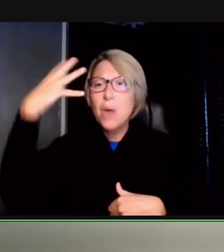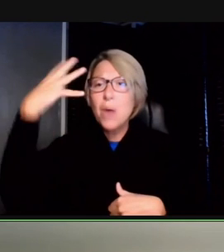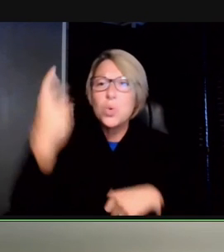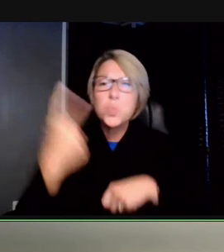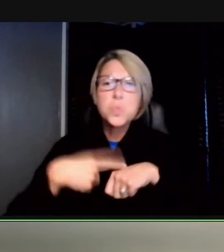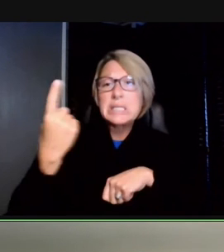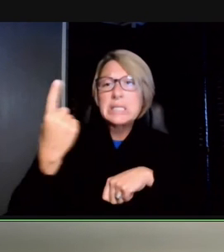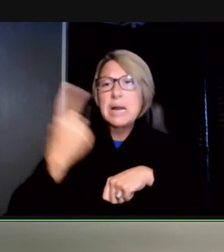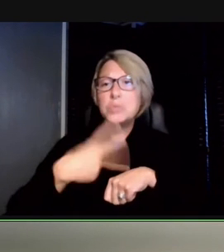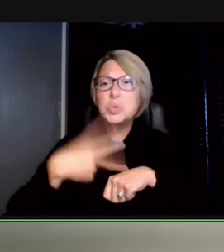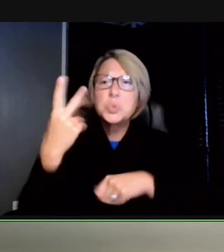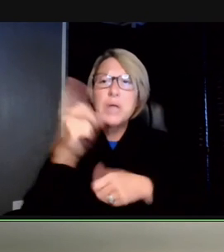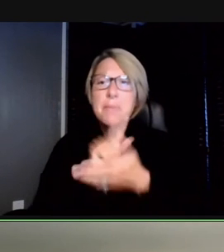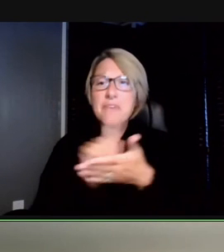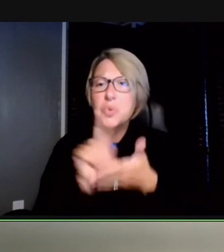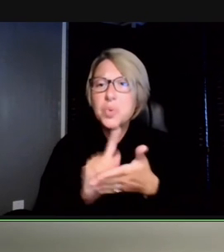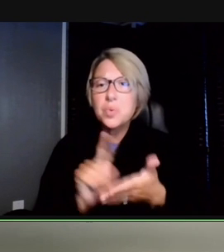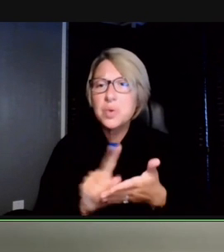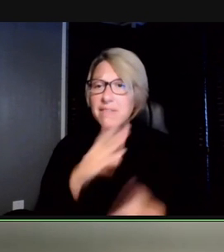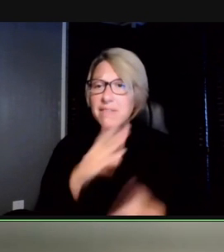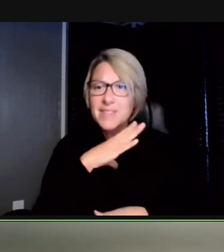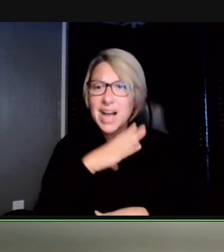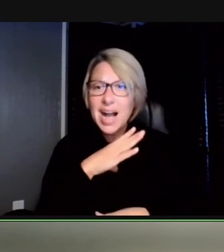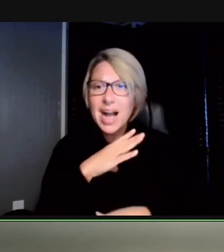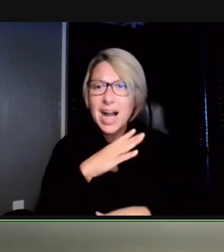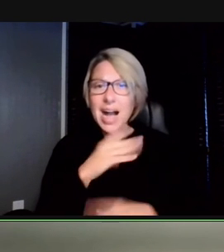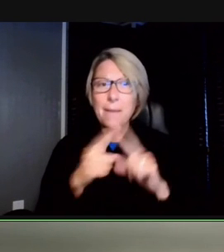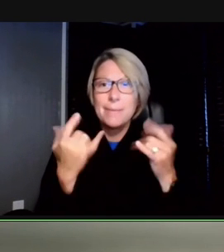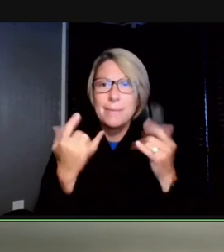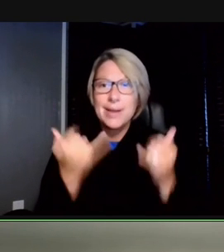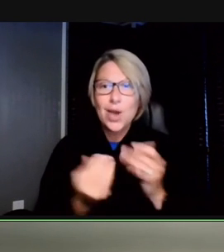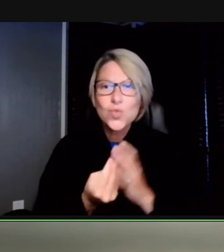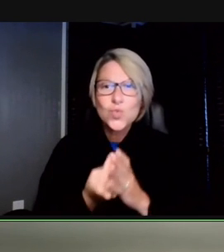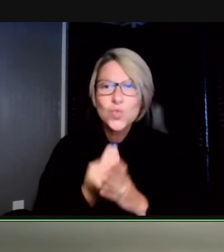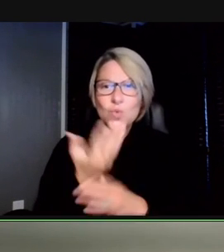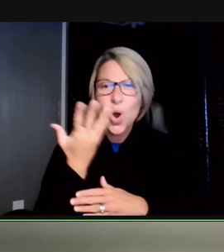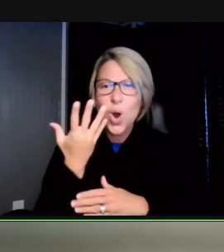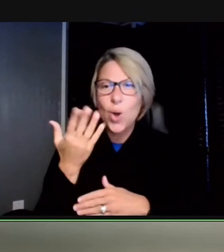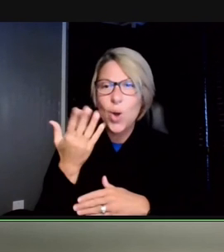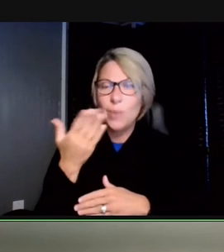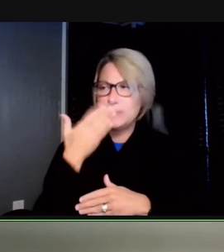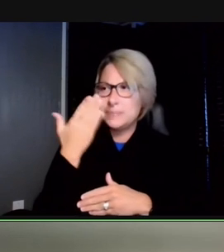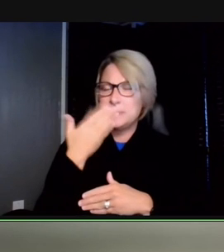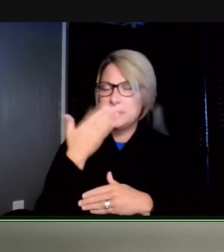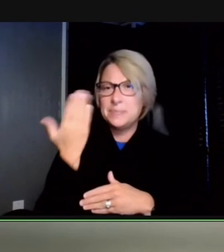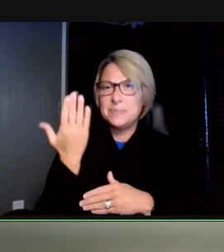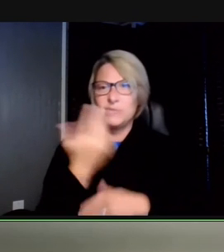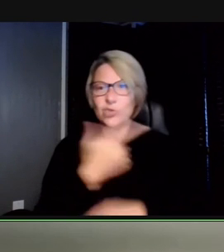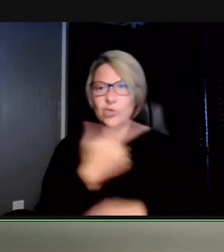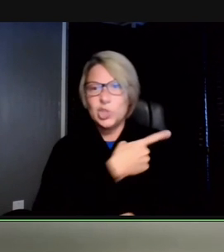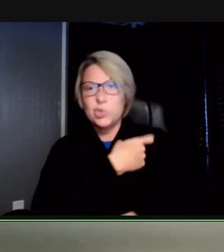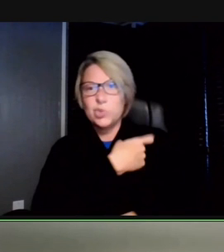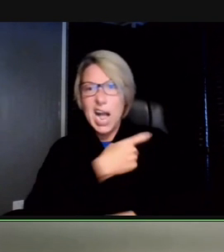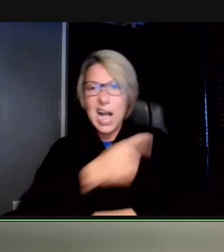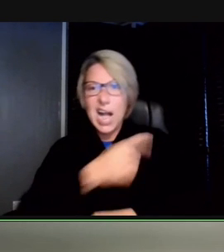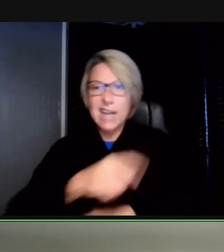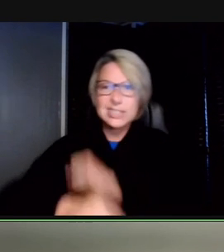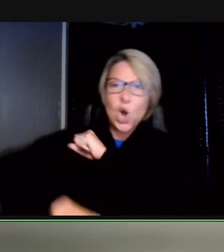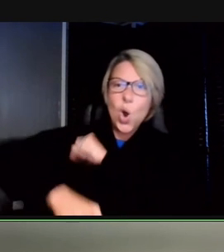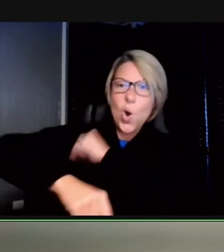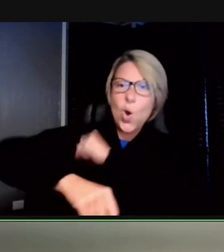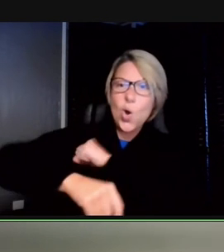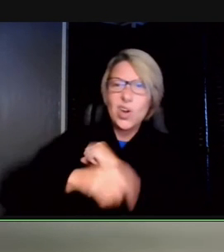they're an adolescent and they're not smelling too good, and we know that Axe only goes so far, that there's going to be